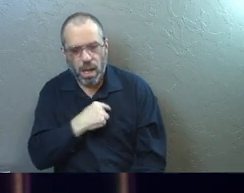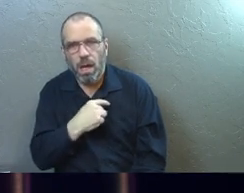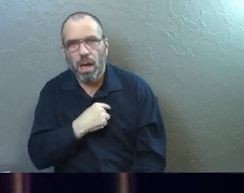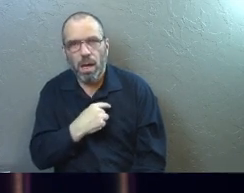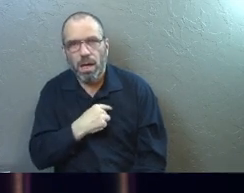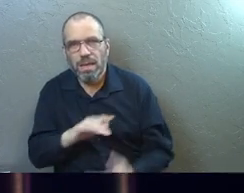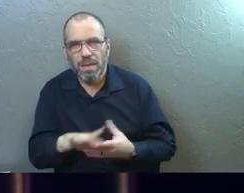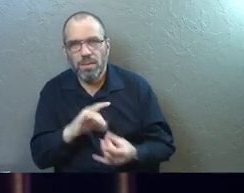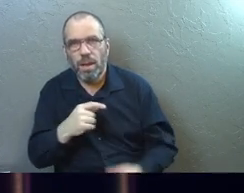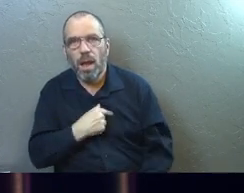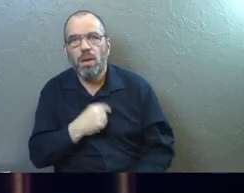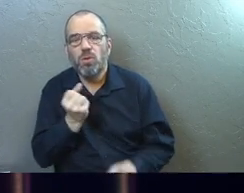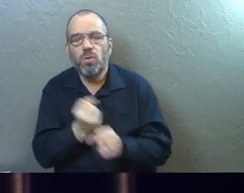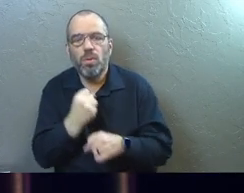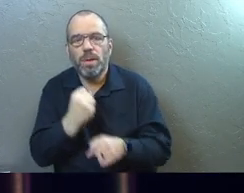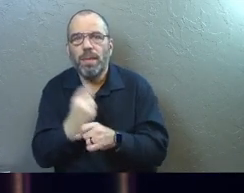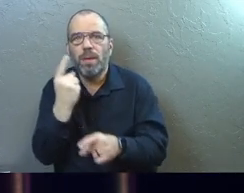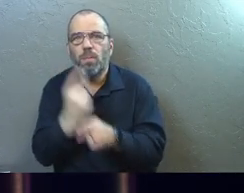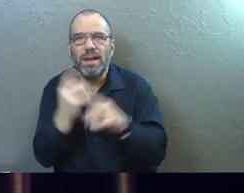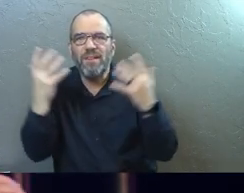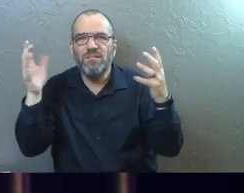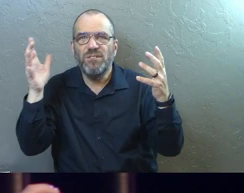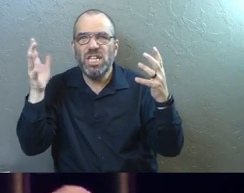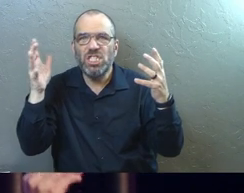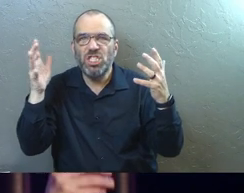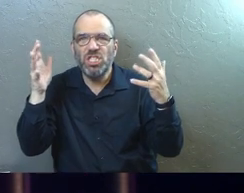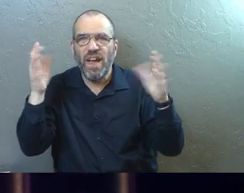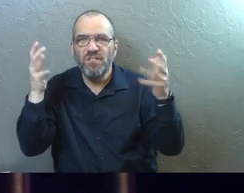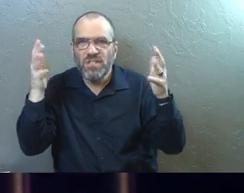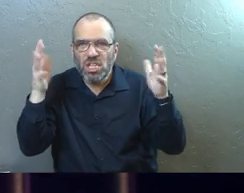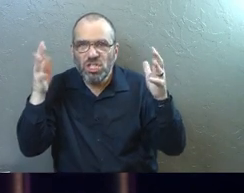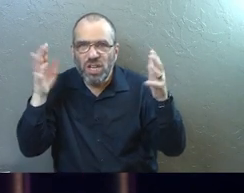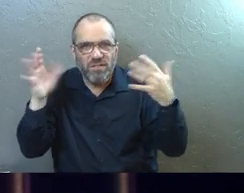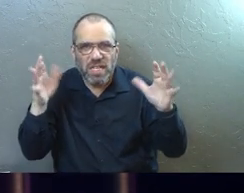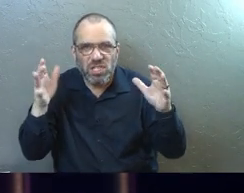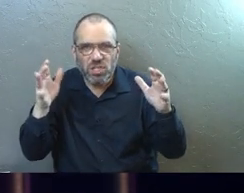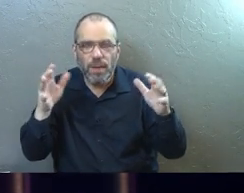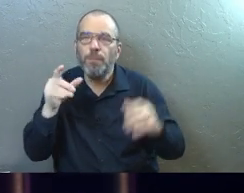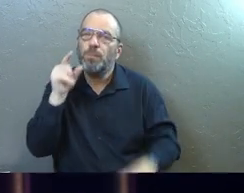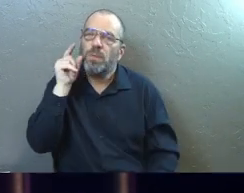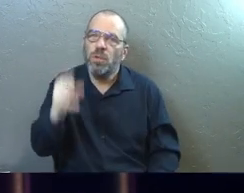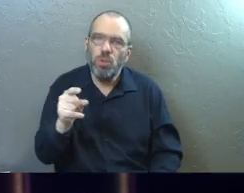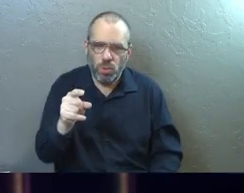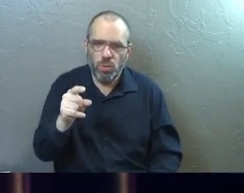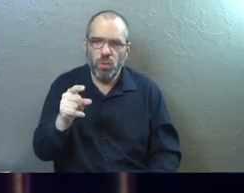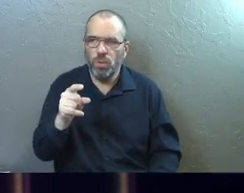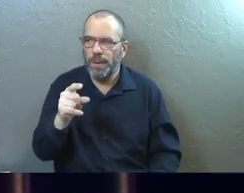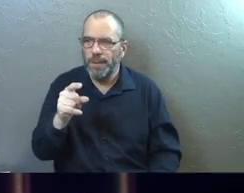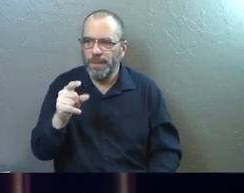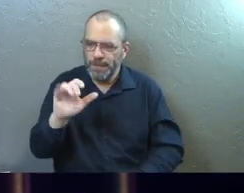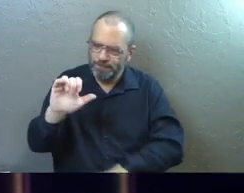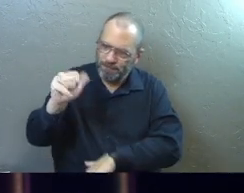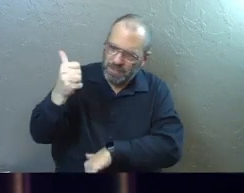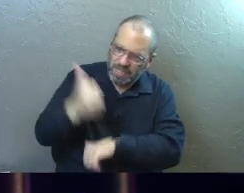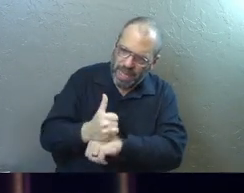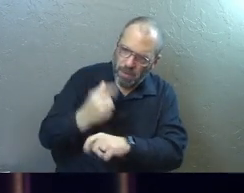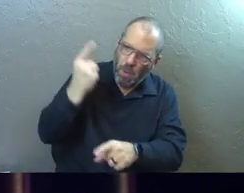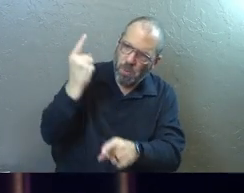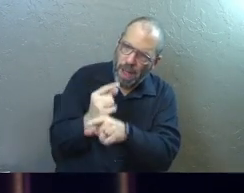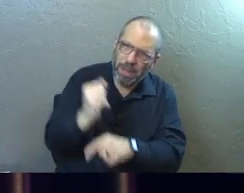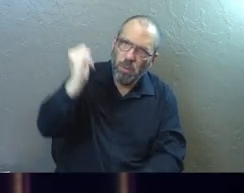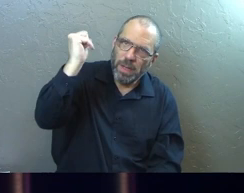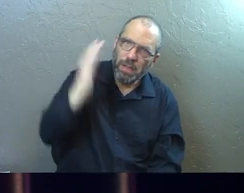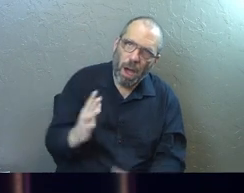there because you have been made right with God. That's the work of Jesus Christ on the cross. You are positionally right with